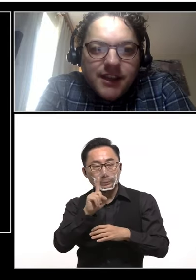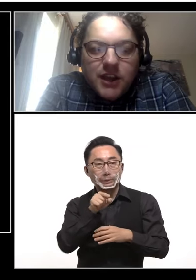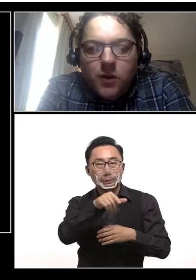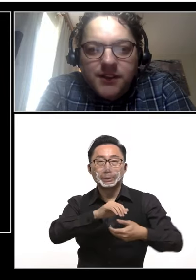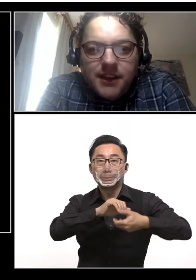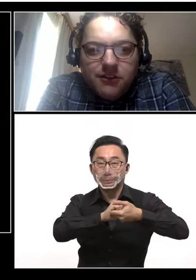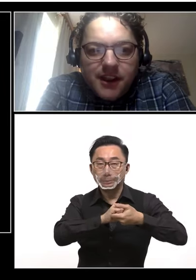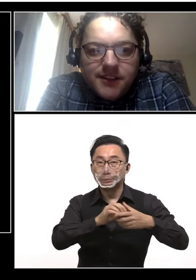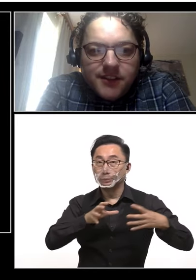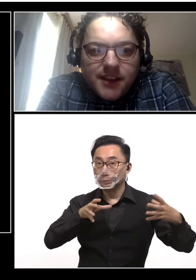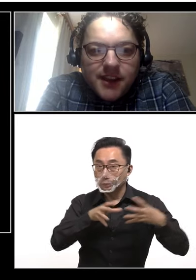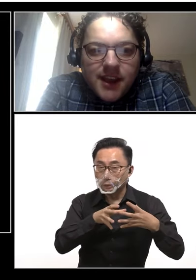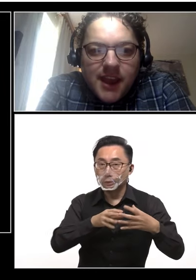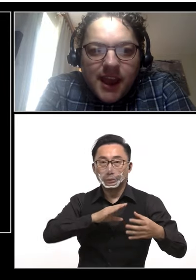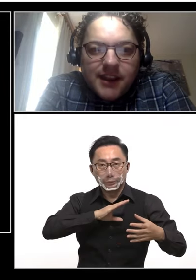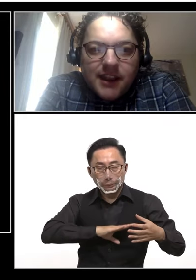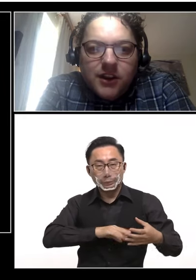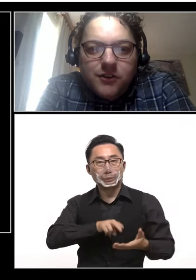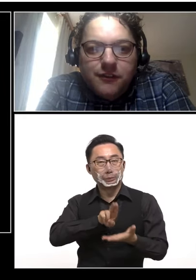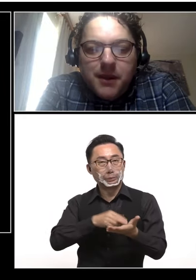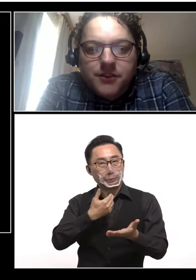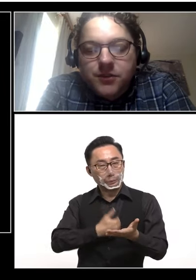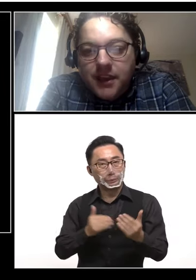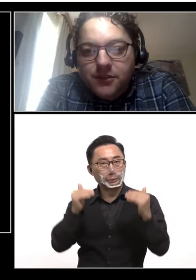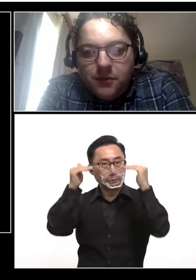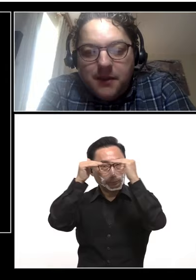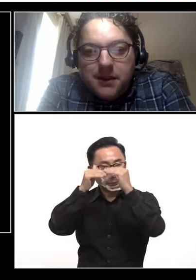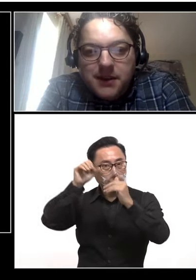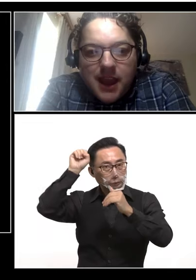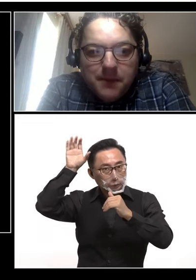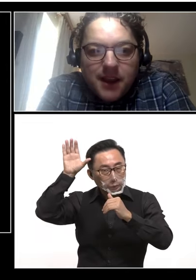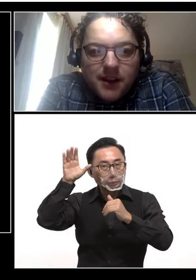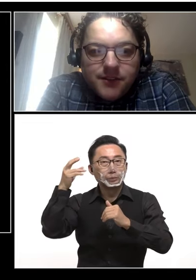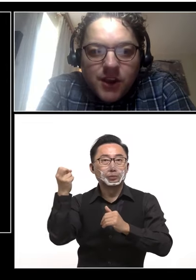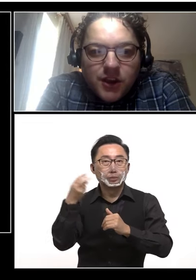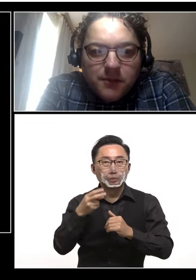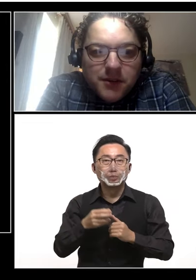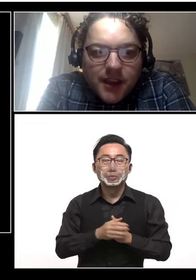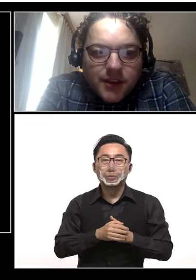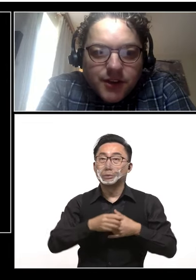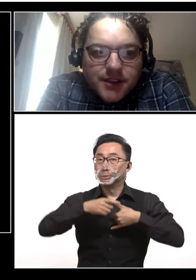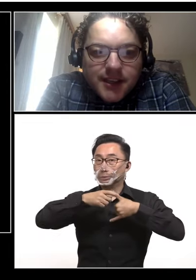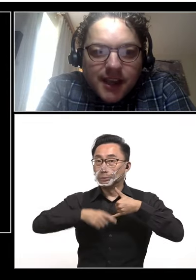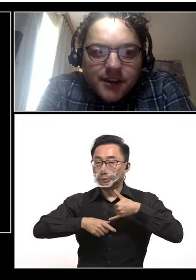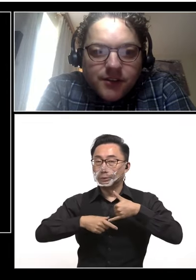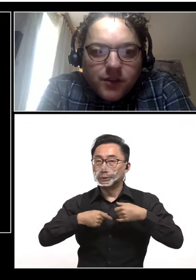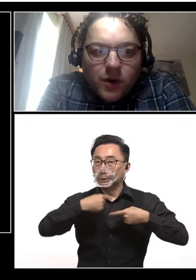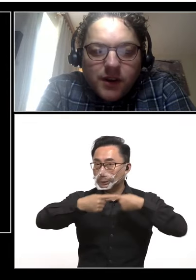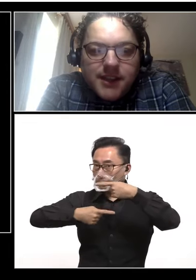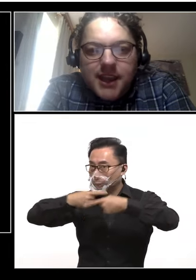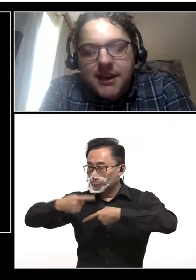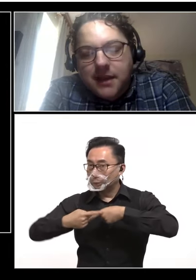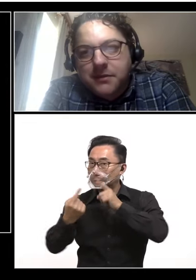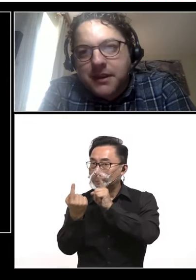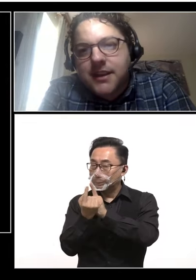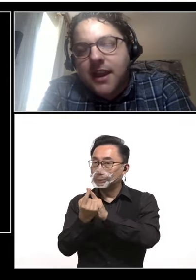integrity, equality and creativity, and our inclusive personal skills that we implement at Epic Arts, communication, togetherness, quality